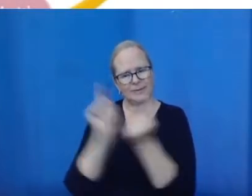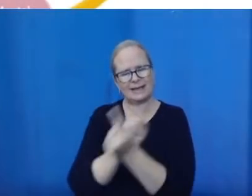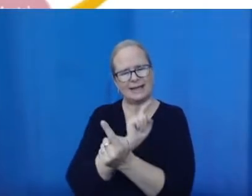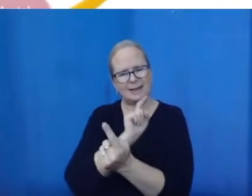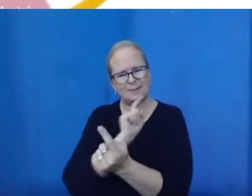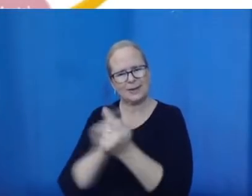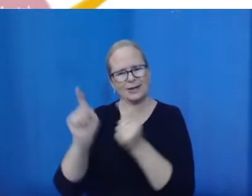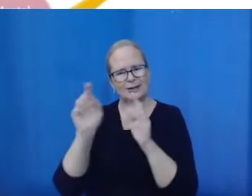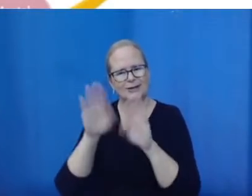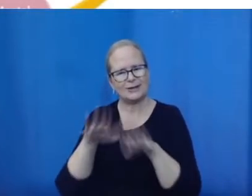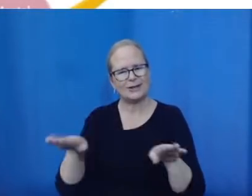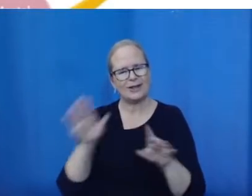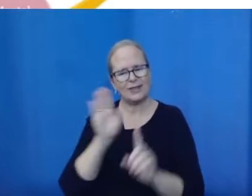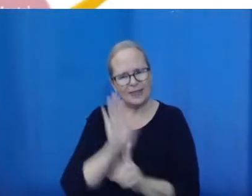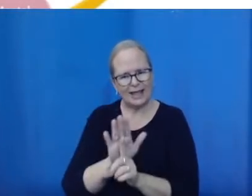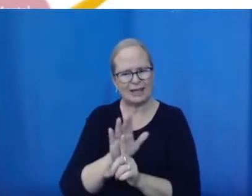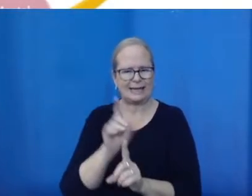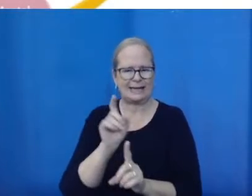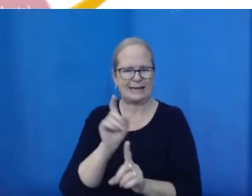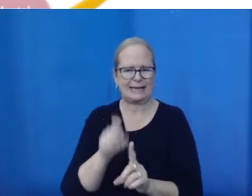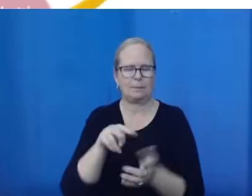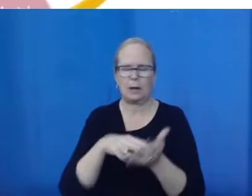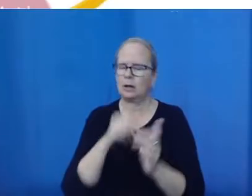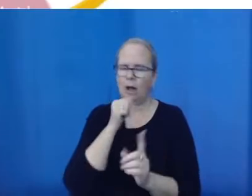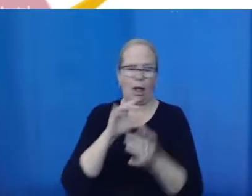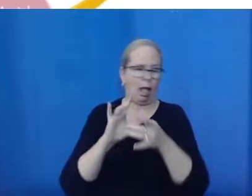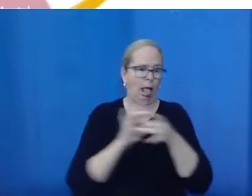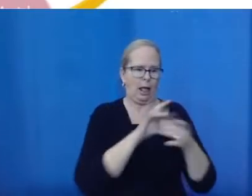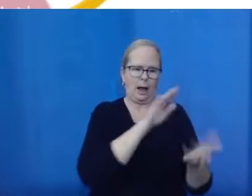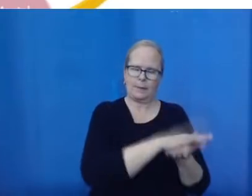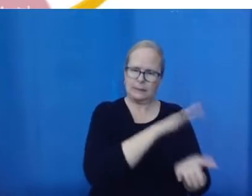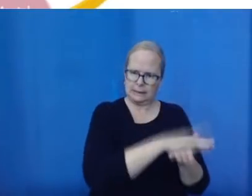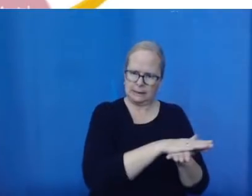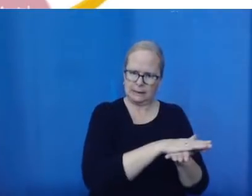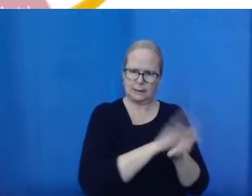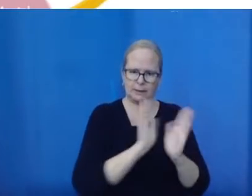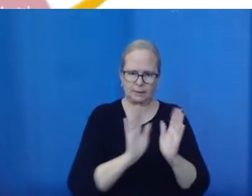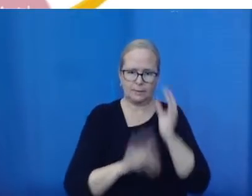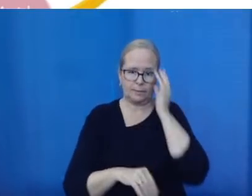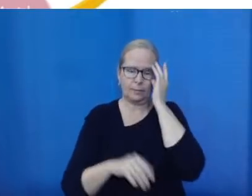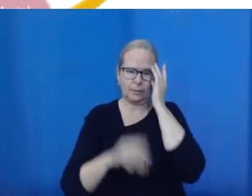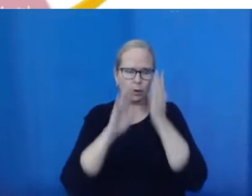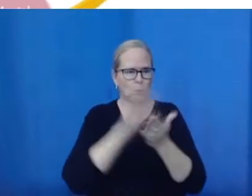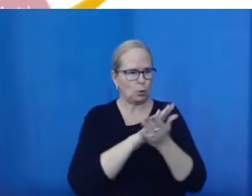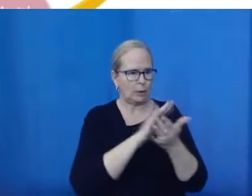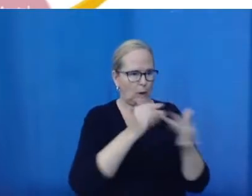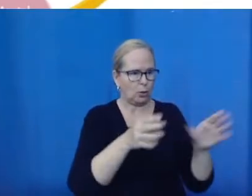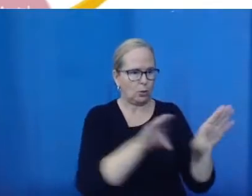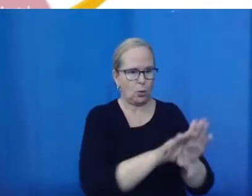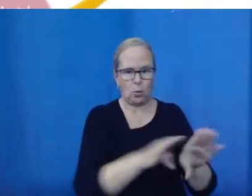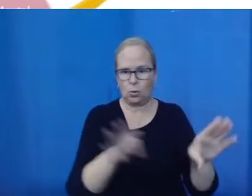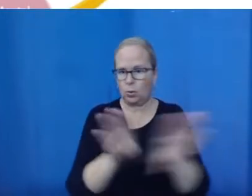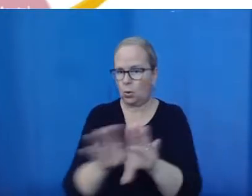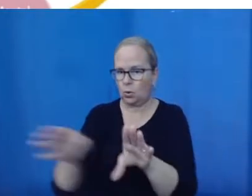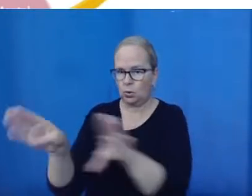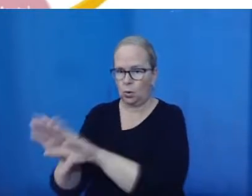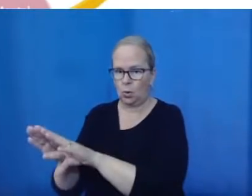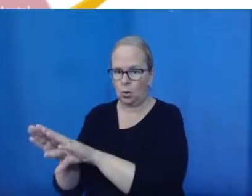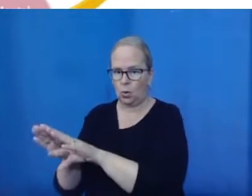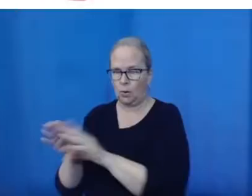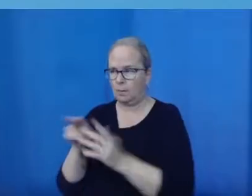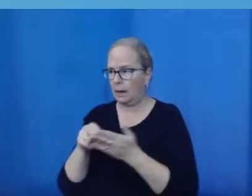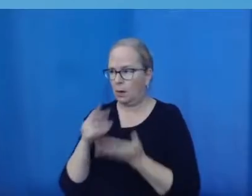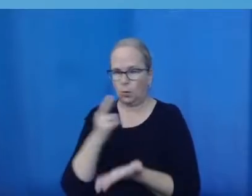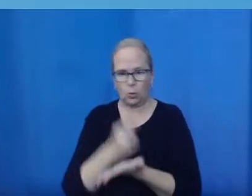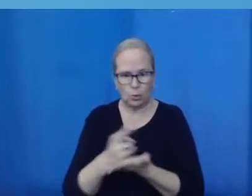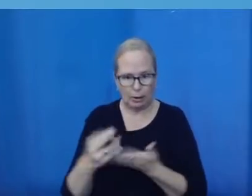getting the resources that they need, the social emotional sort of stimulation, and it's around the world. You know, over 90% of our children